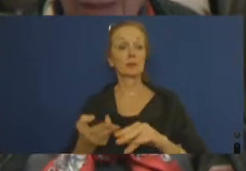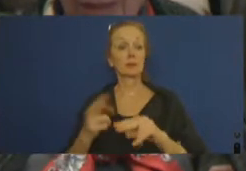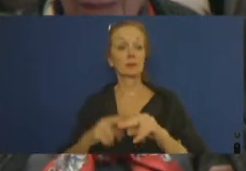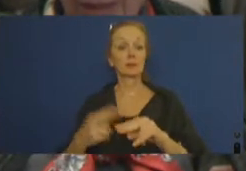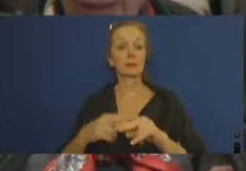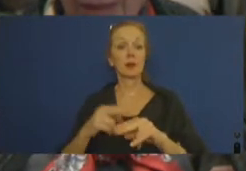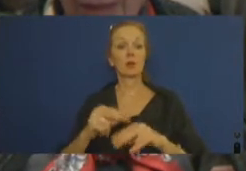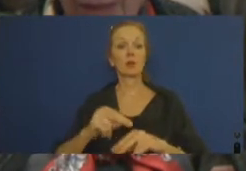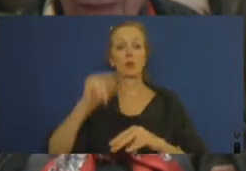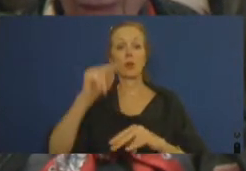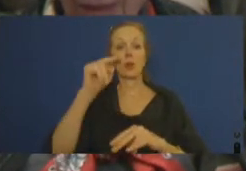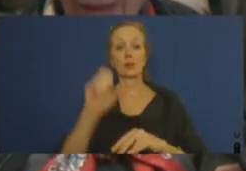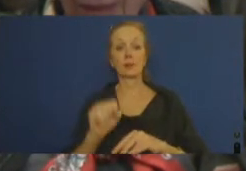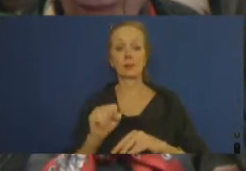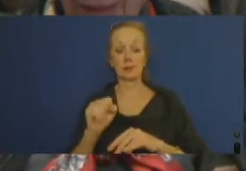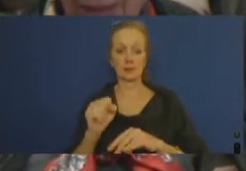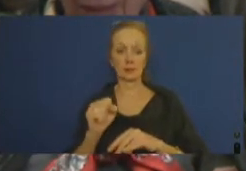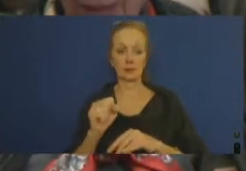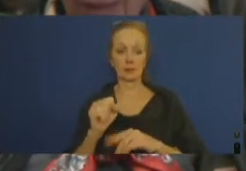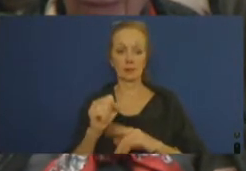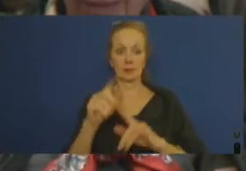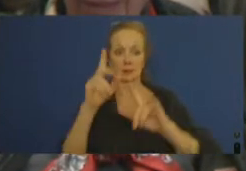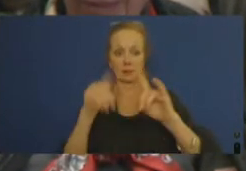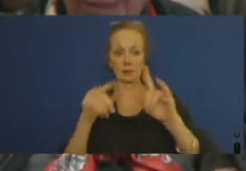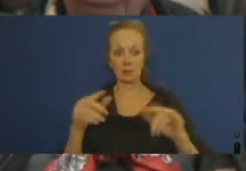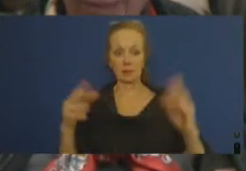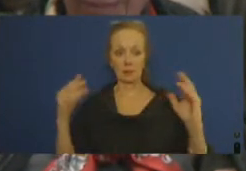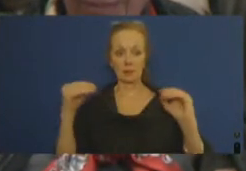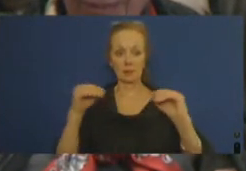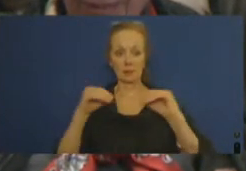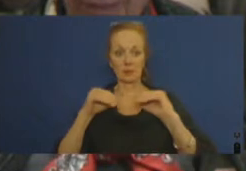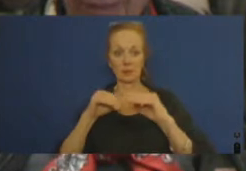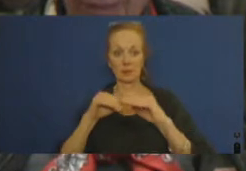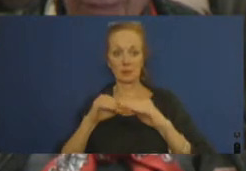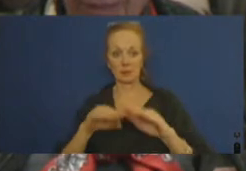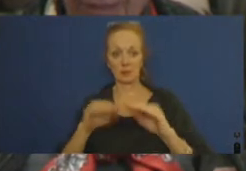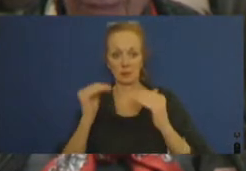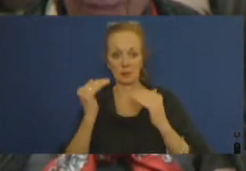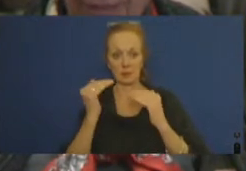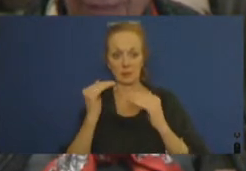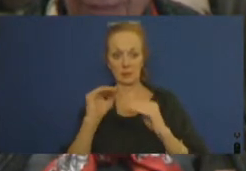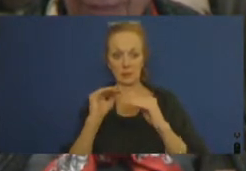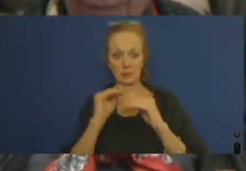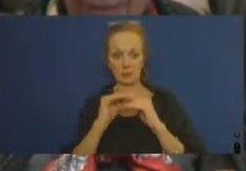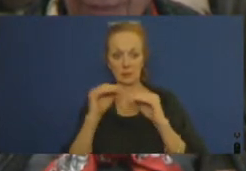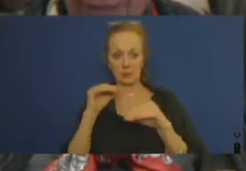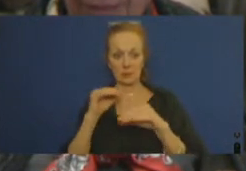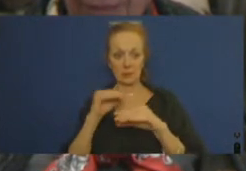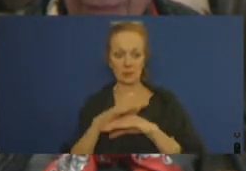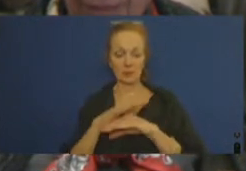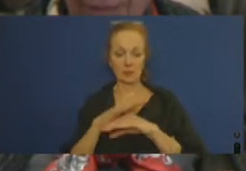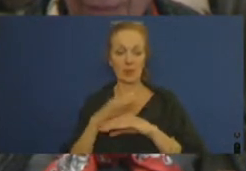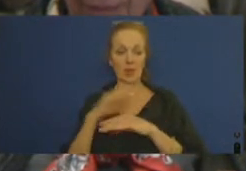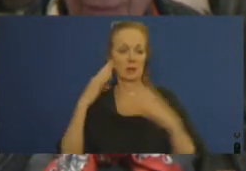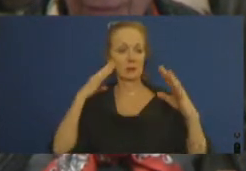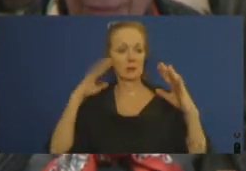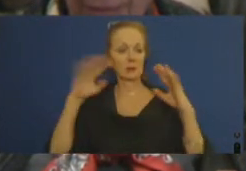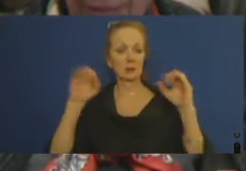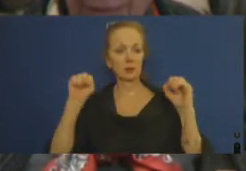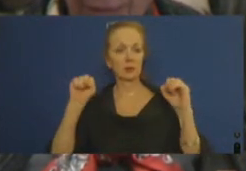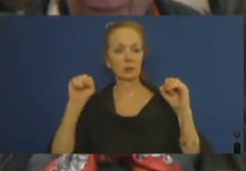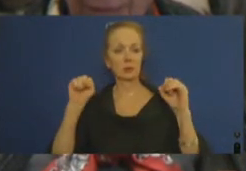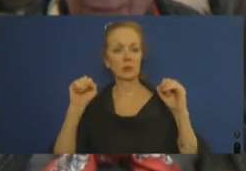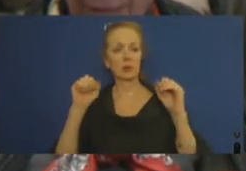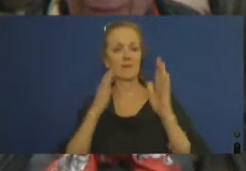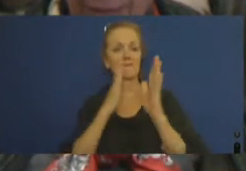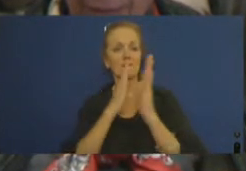flow departures on divergent paths to really minimize the impact of noise with all the traffic that's